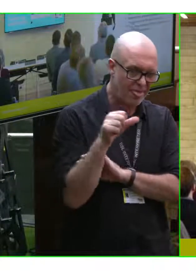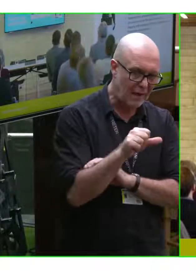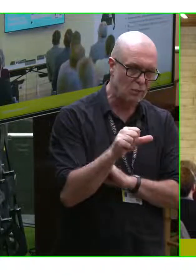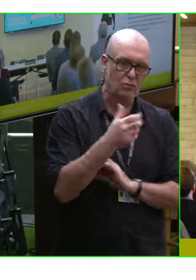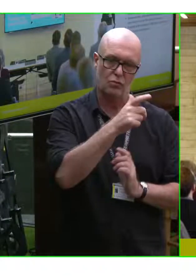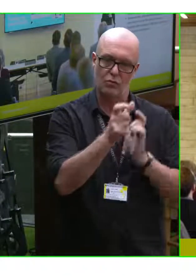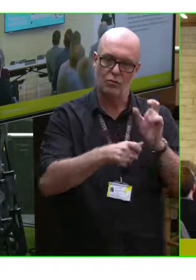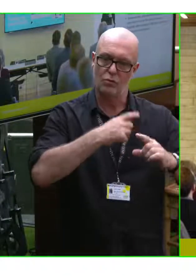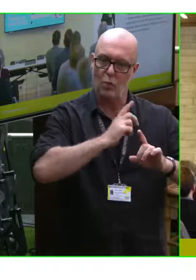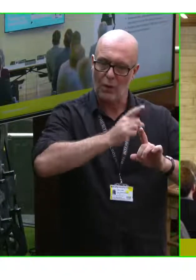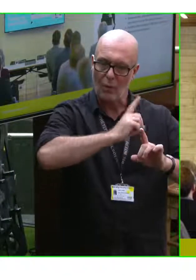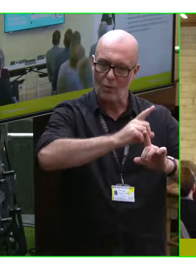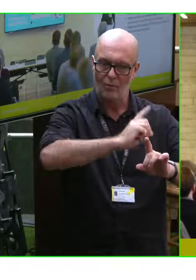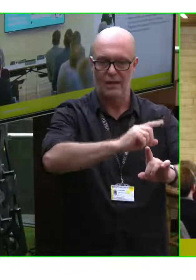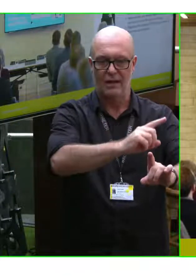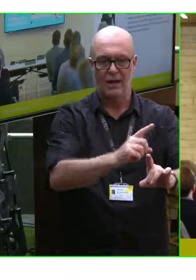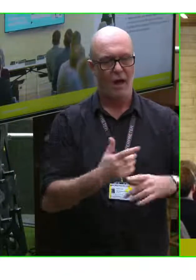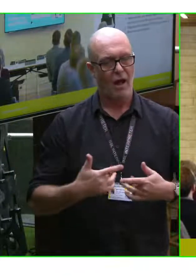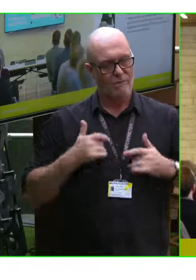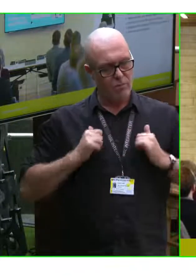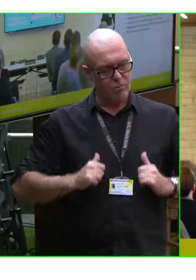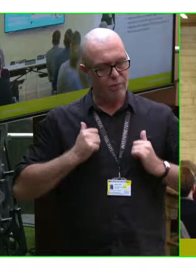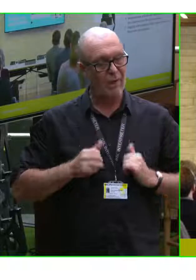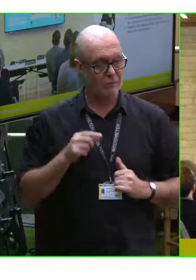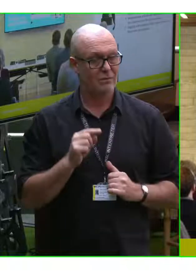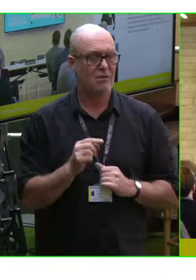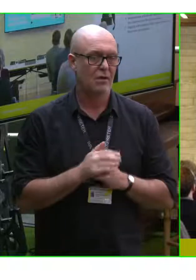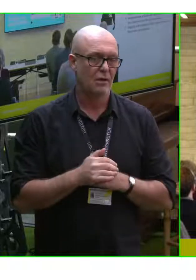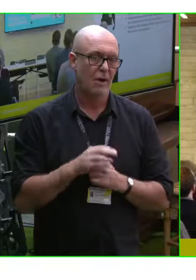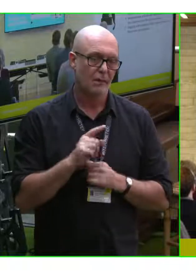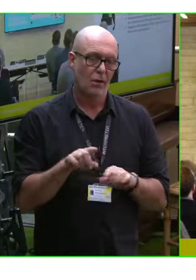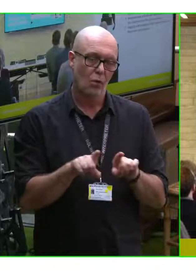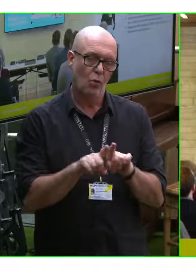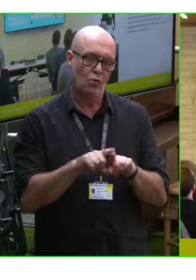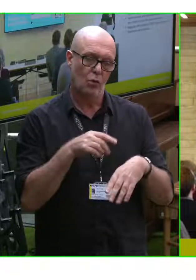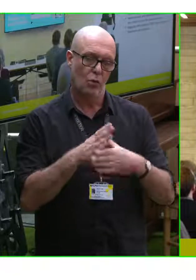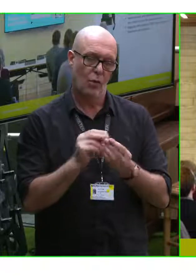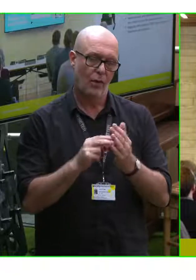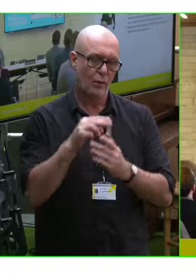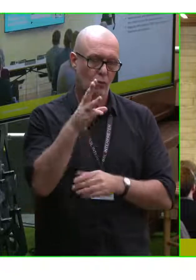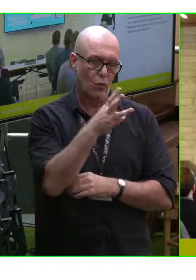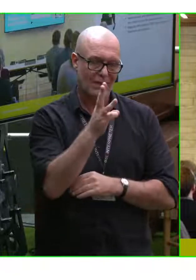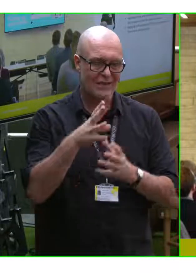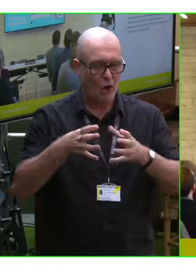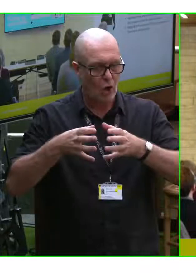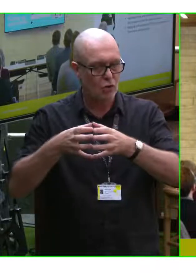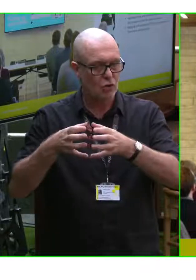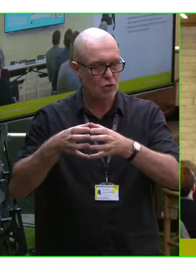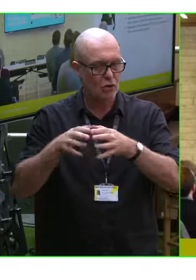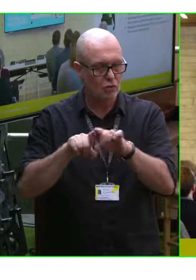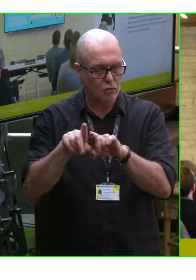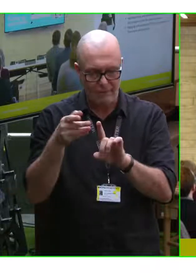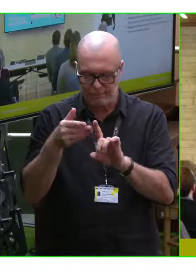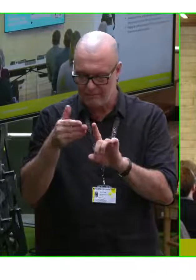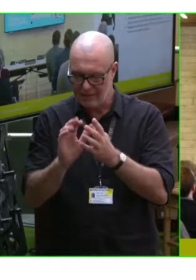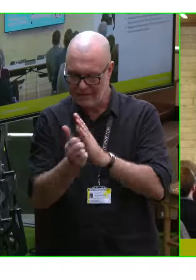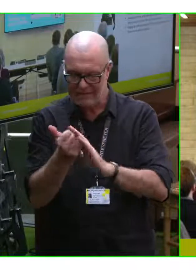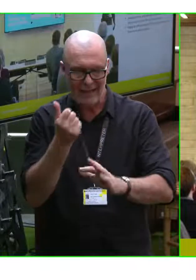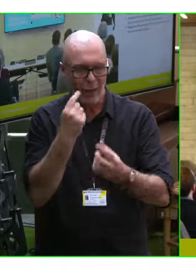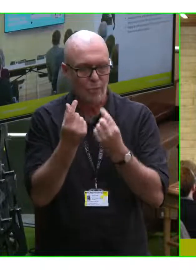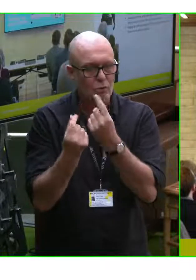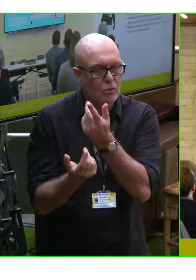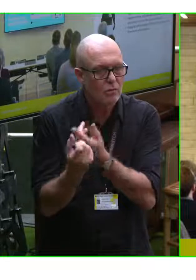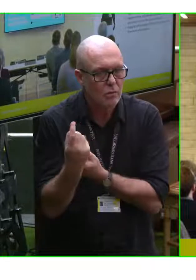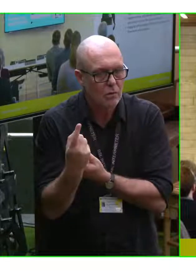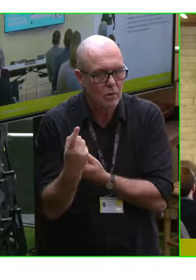basis. And that makes me proud. What we also work with is the Net Zero Northwest Cluster, because we're working to identify what that skills opportunity looks like